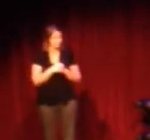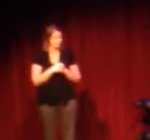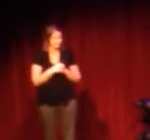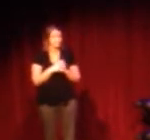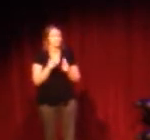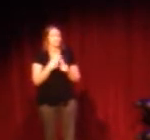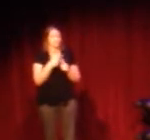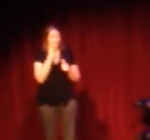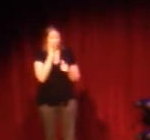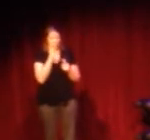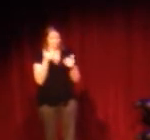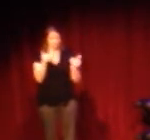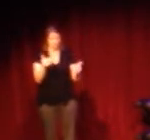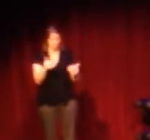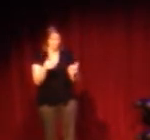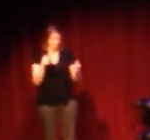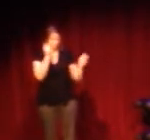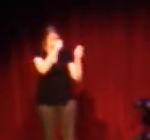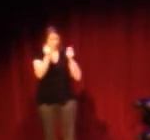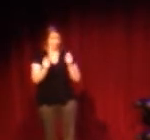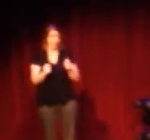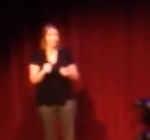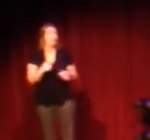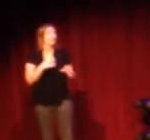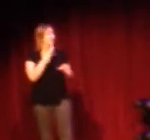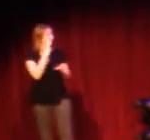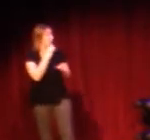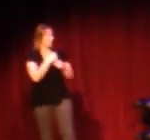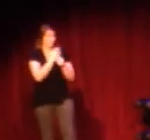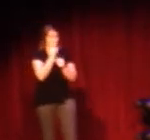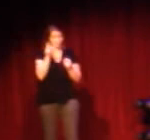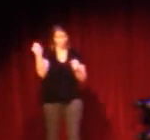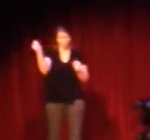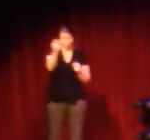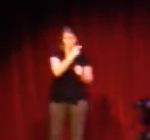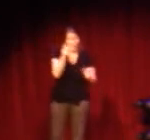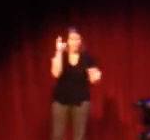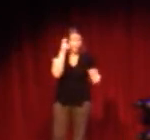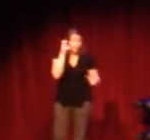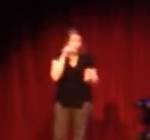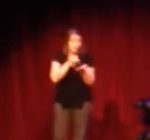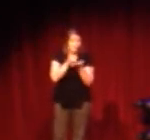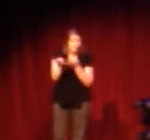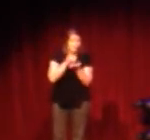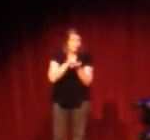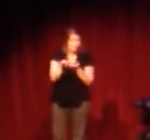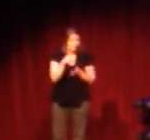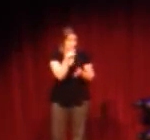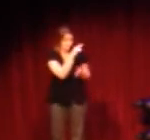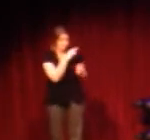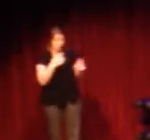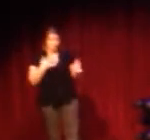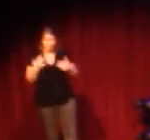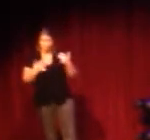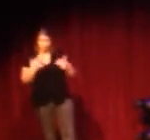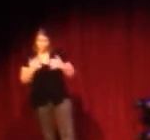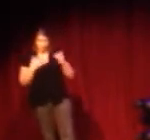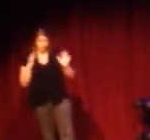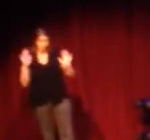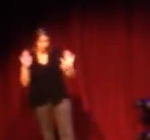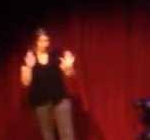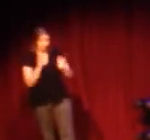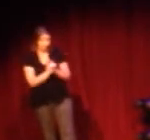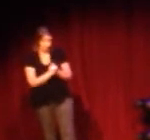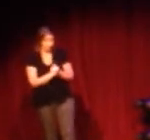And then we're going to play. I'm going to give you the mic to say it so you're all here, the count off. Yeah. All right. You guys excited for this?